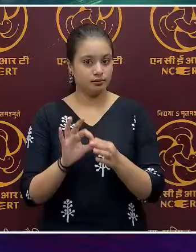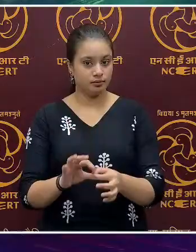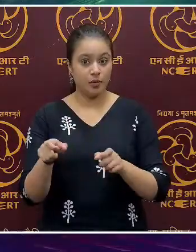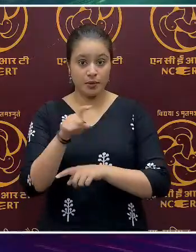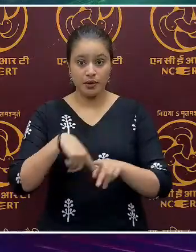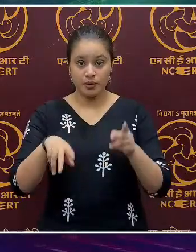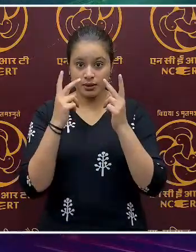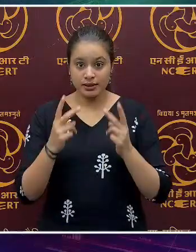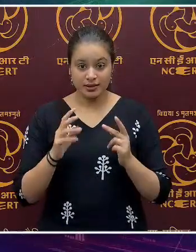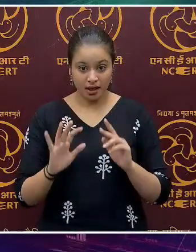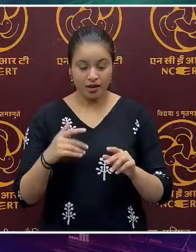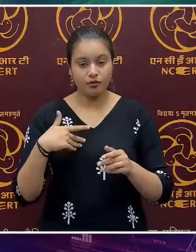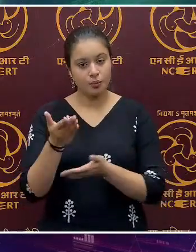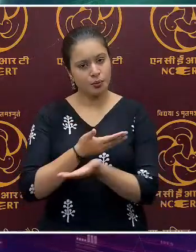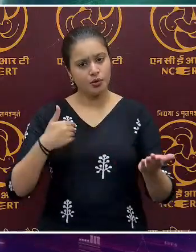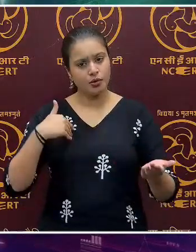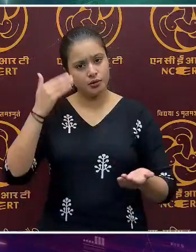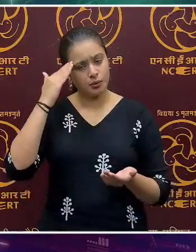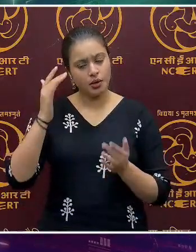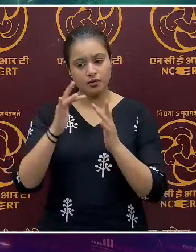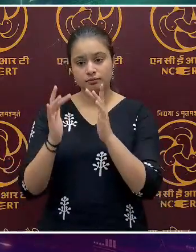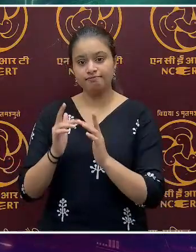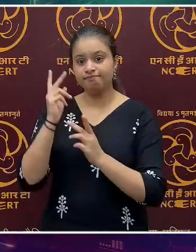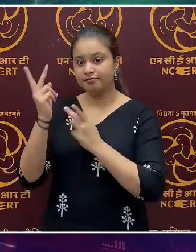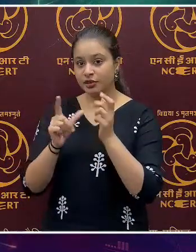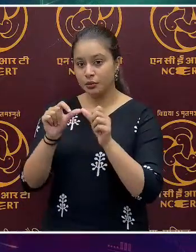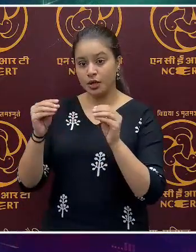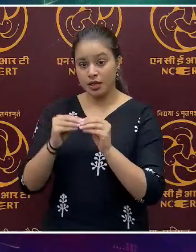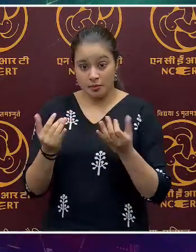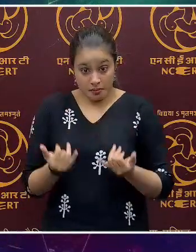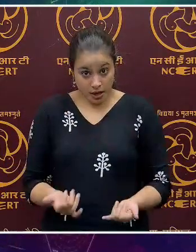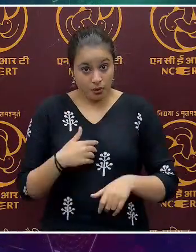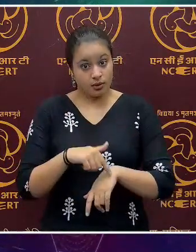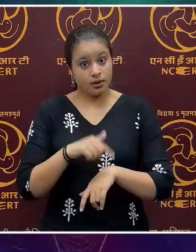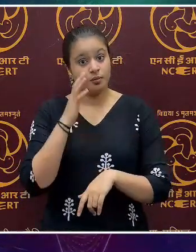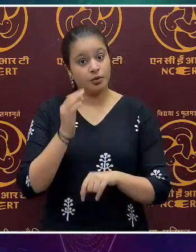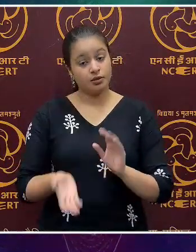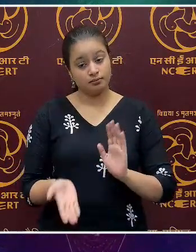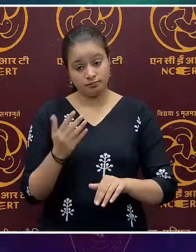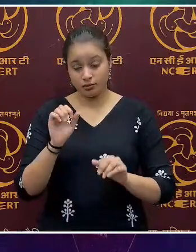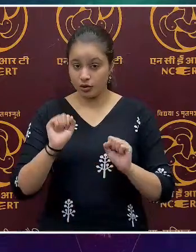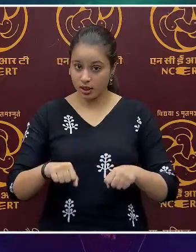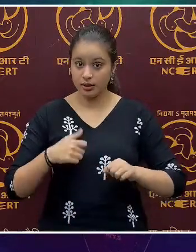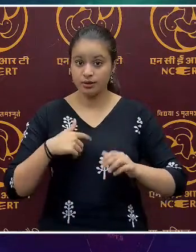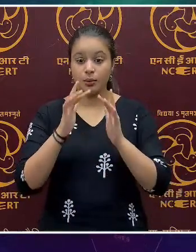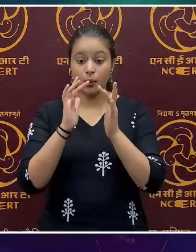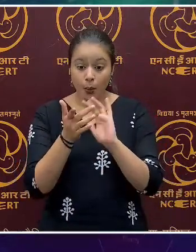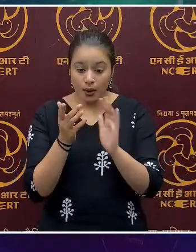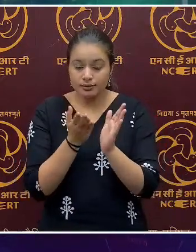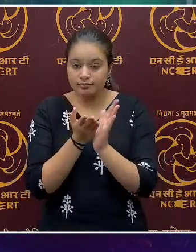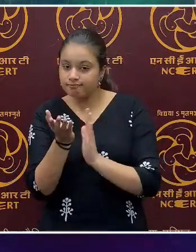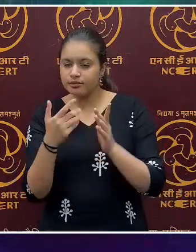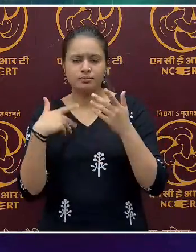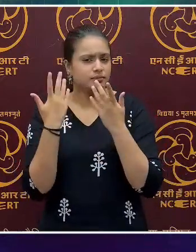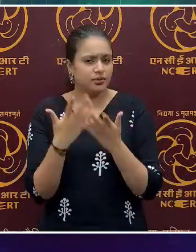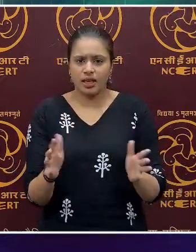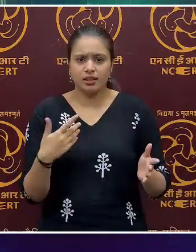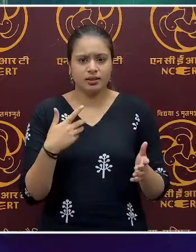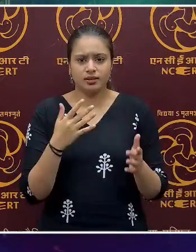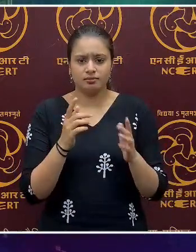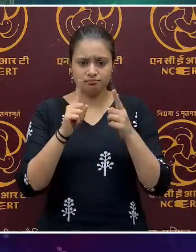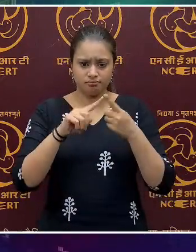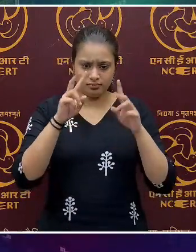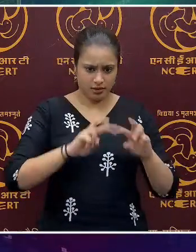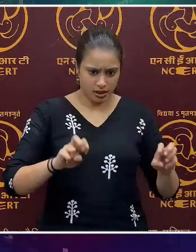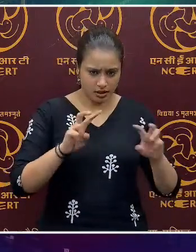you all know, virtual labs are very much important these days, and with the help of internet you can perform any experiment